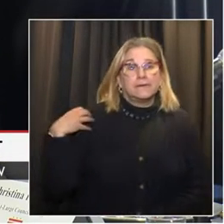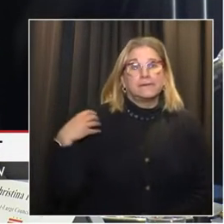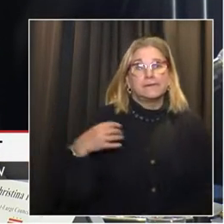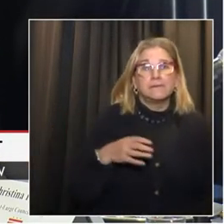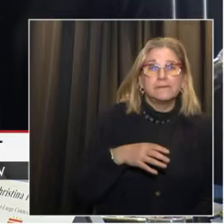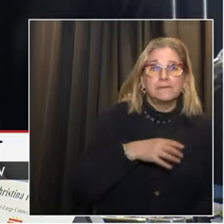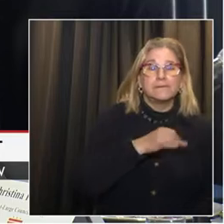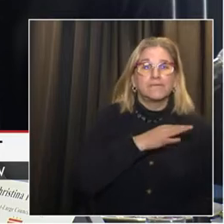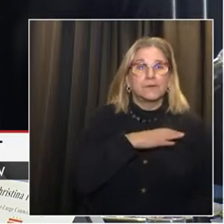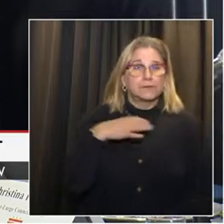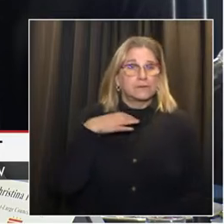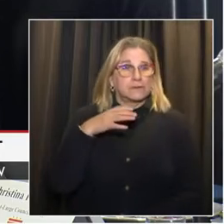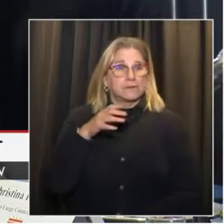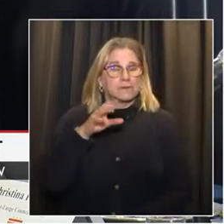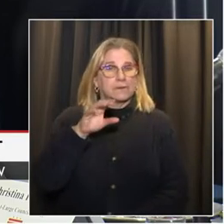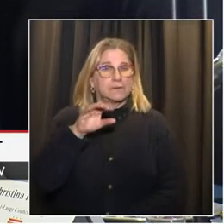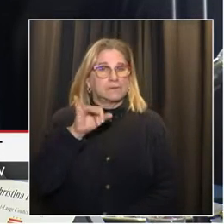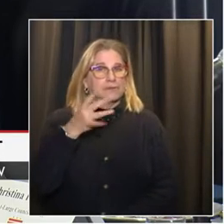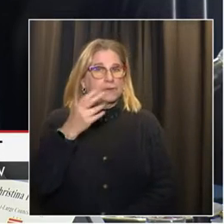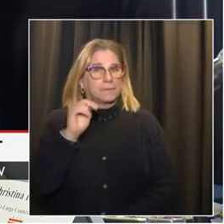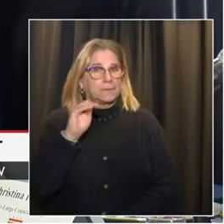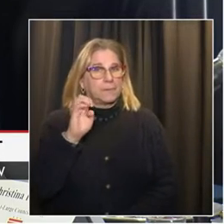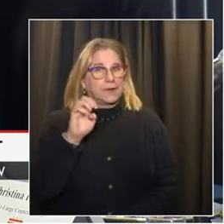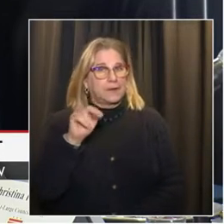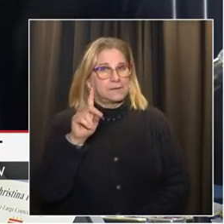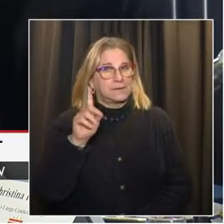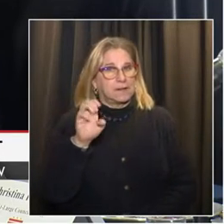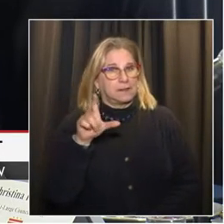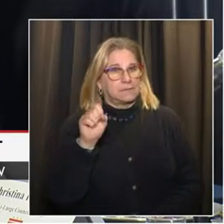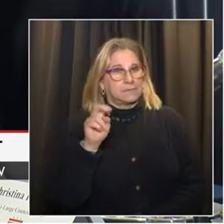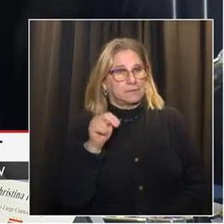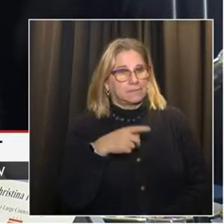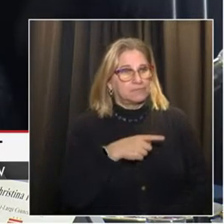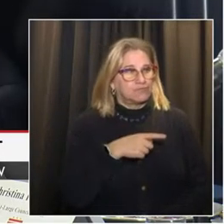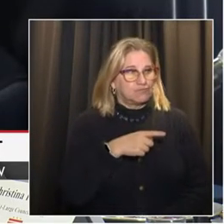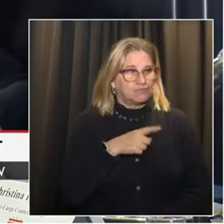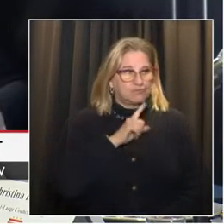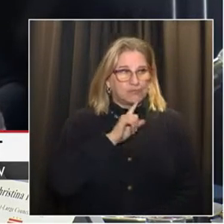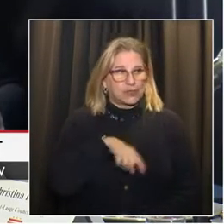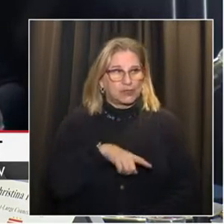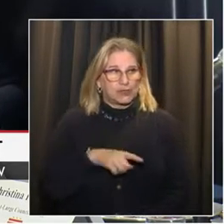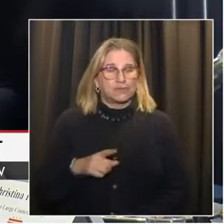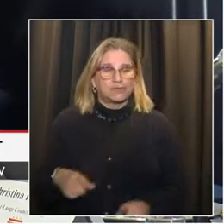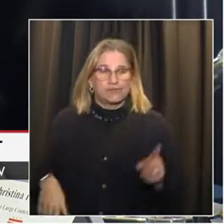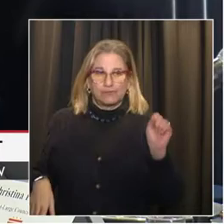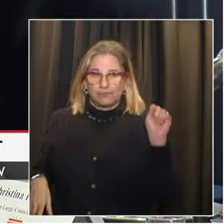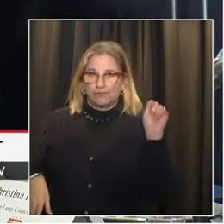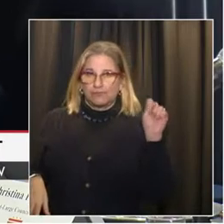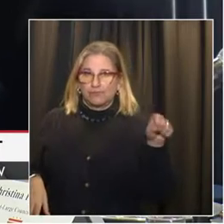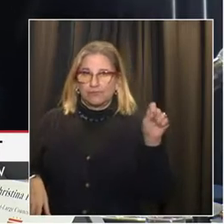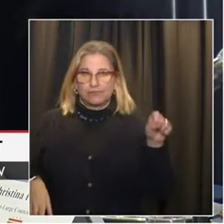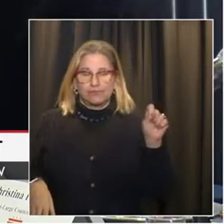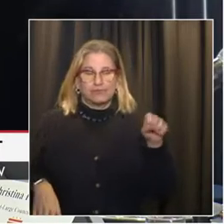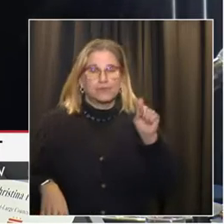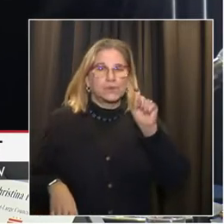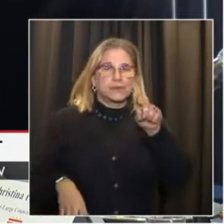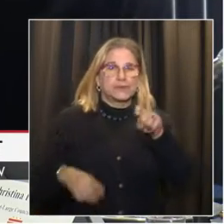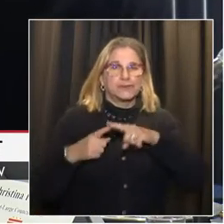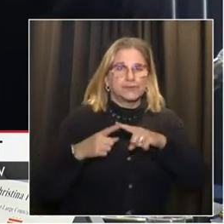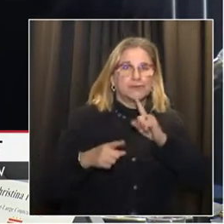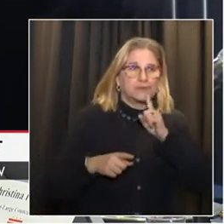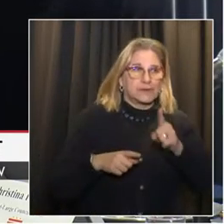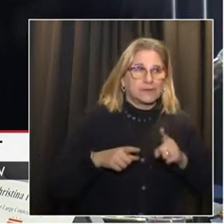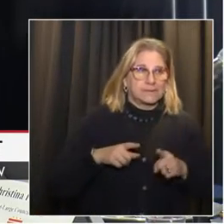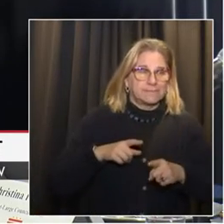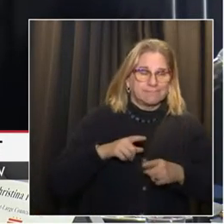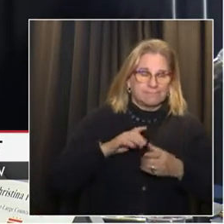change that metric, we're going to continue to have a crime problem regardless of what we do. If I could jump in, council member, and